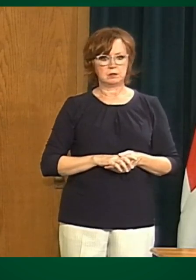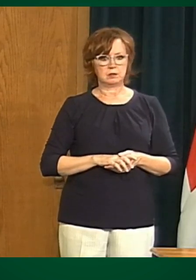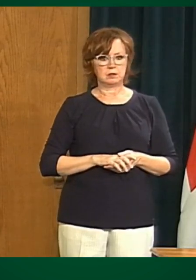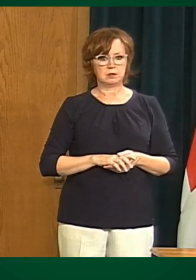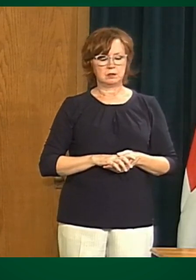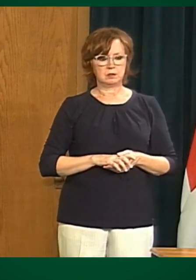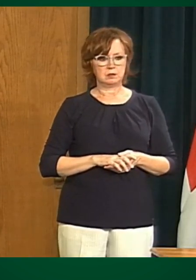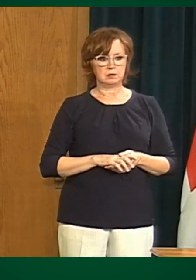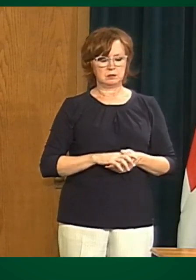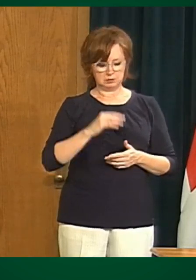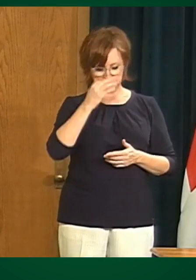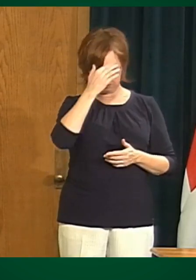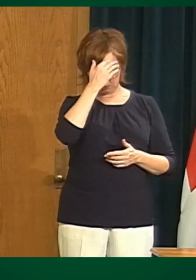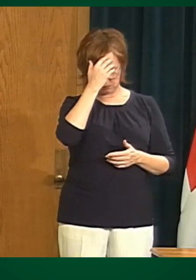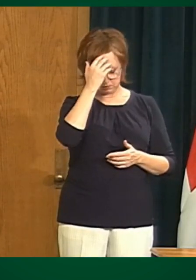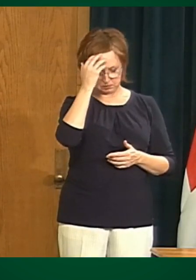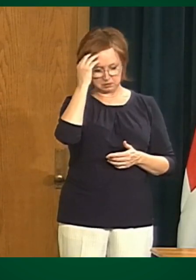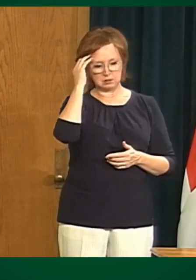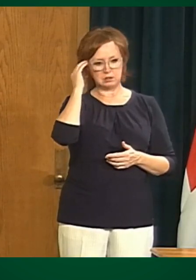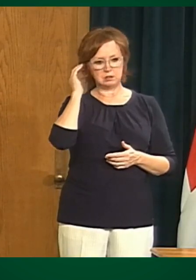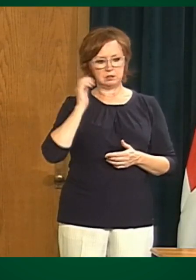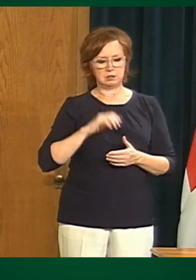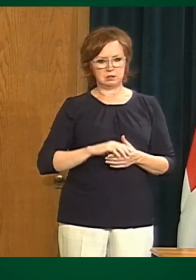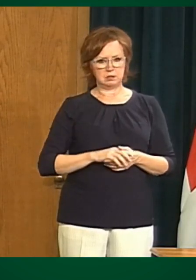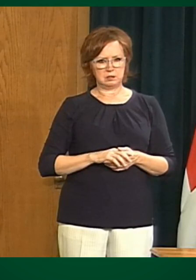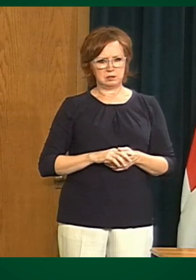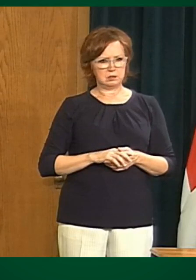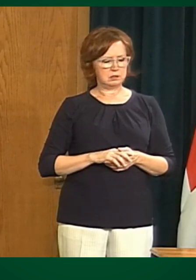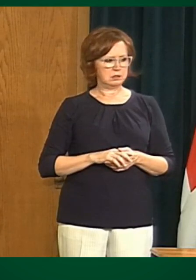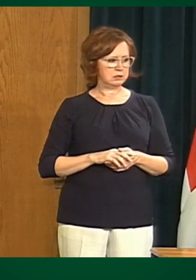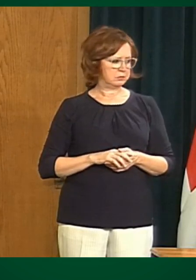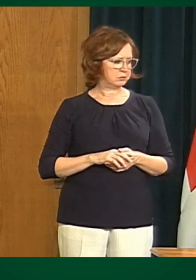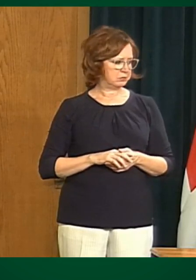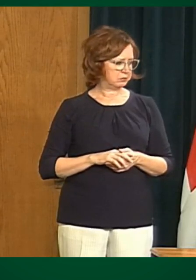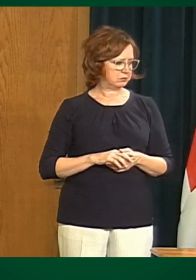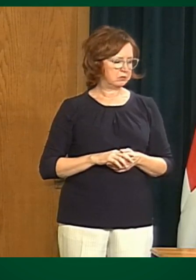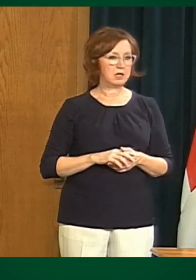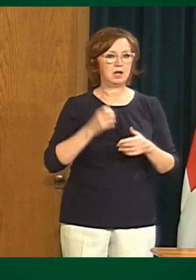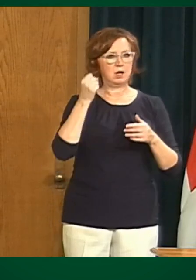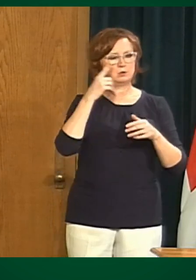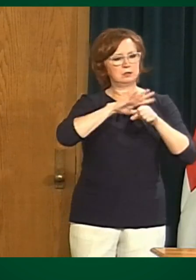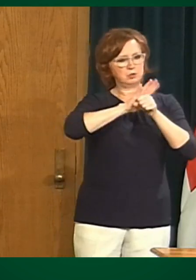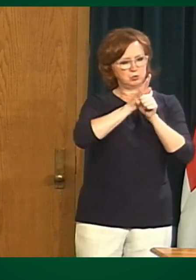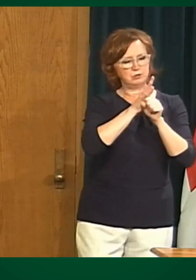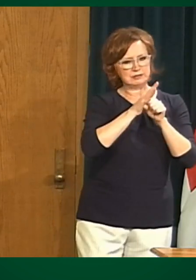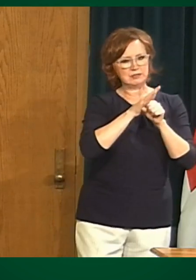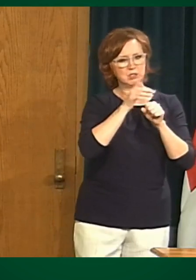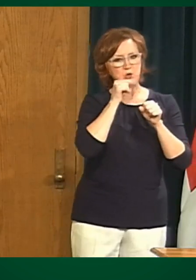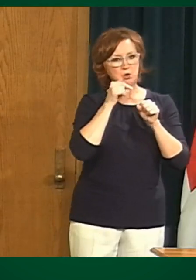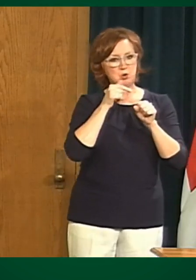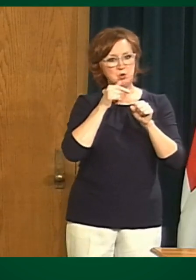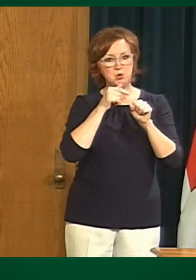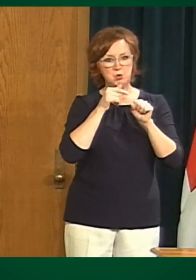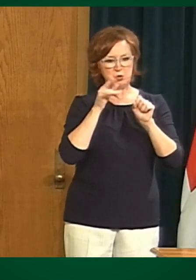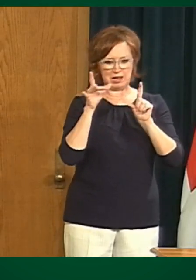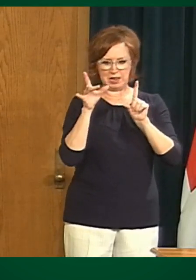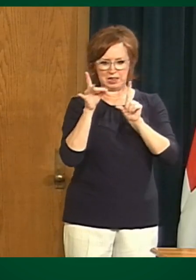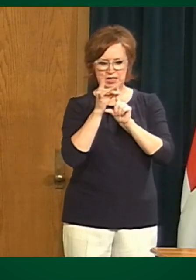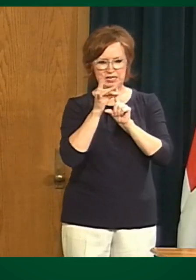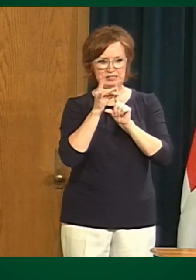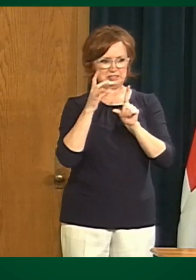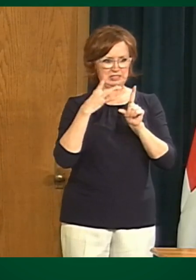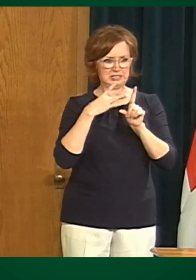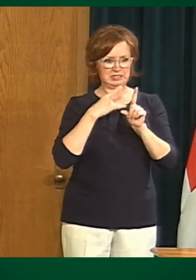For that particular disease, it is affecting the vulnerable population. So any